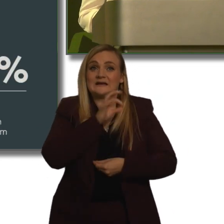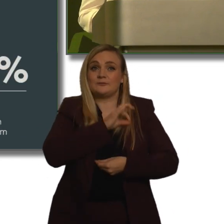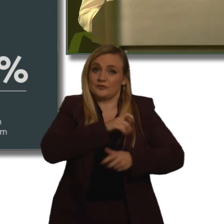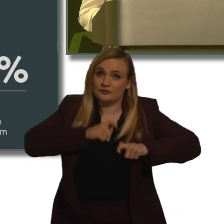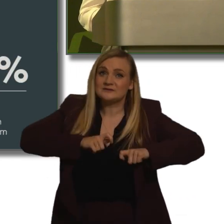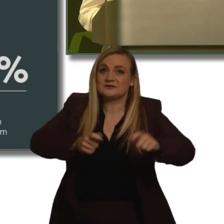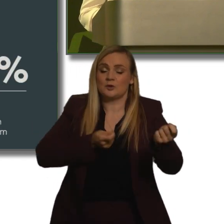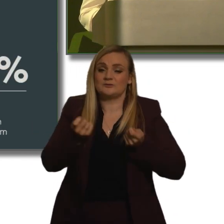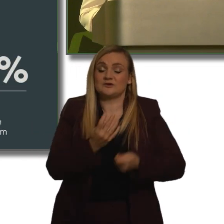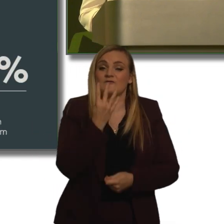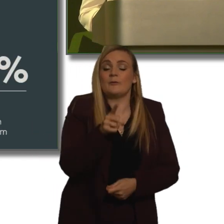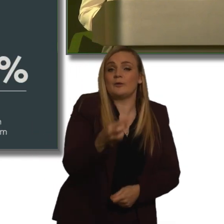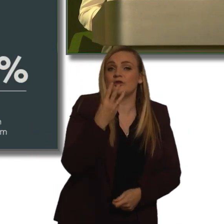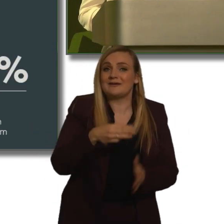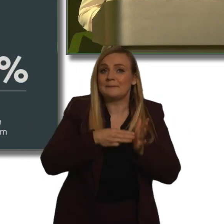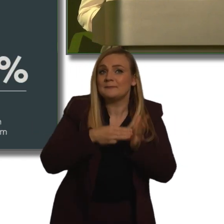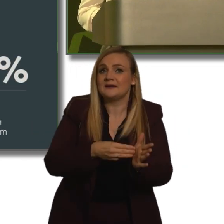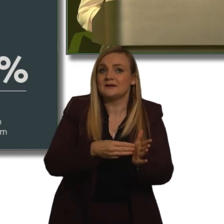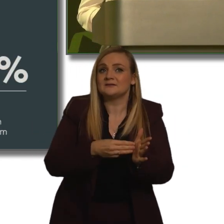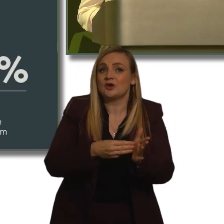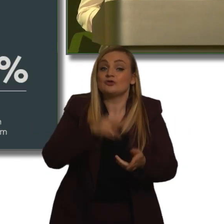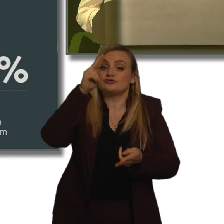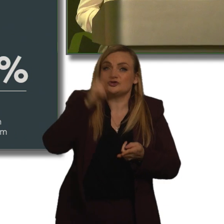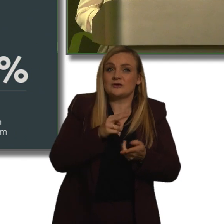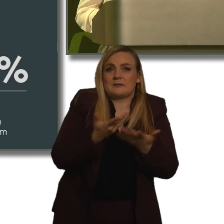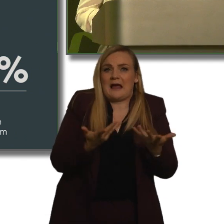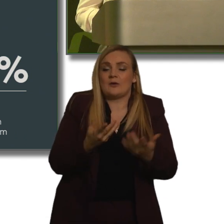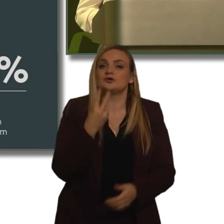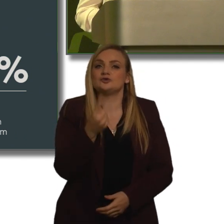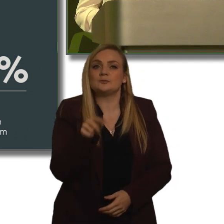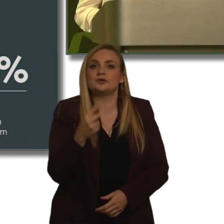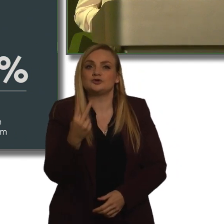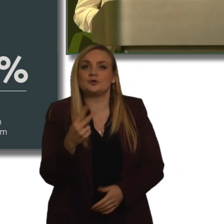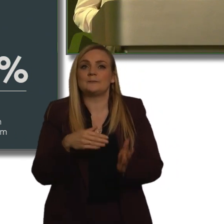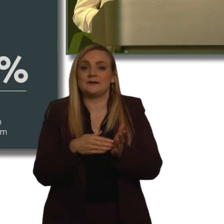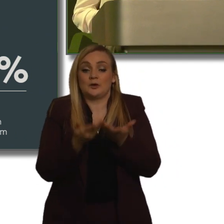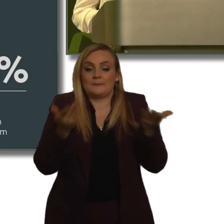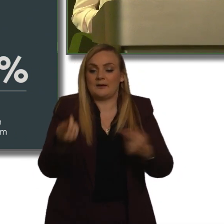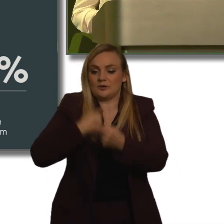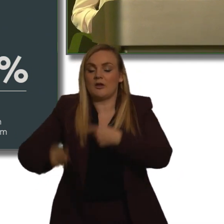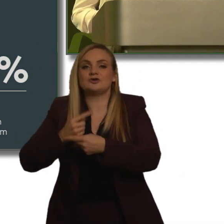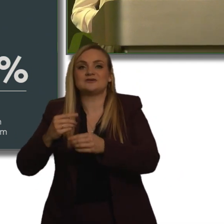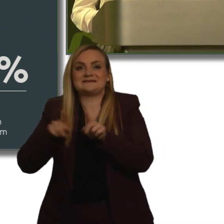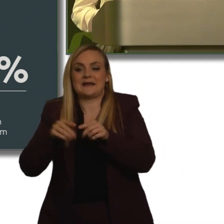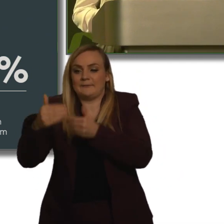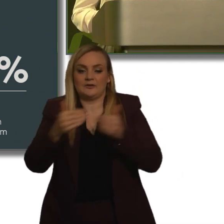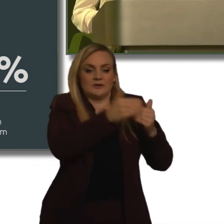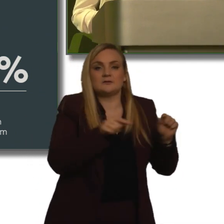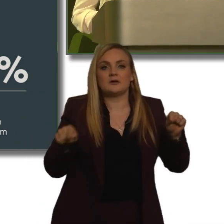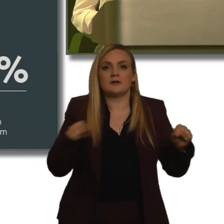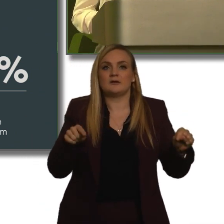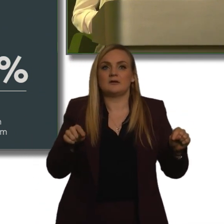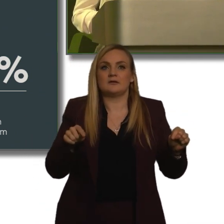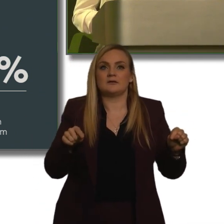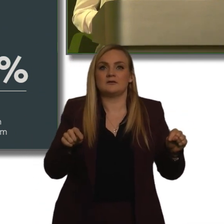operations was 4.3 million. This was a reduction of 2.2 million to the same period last year. The